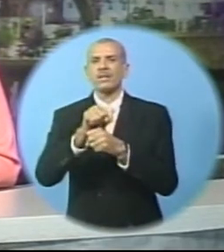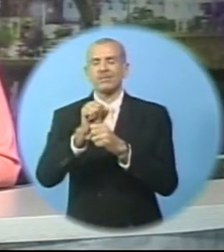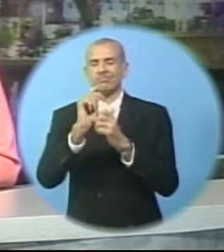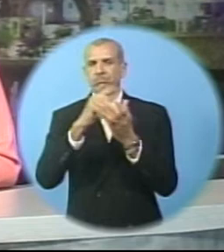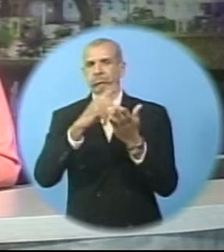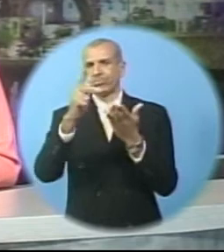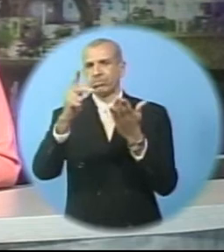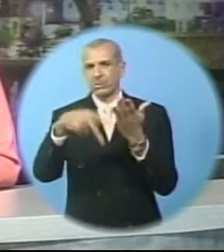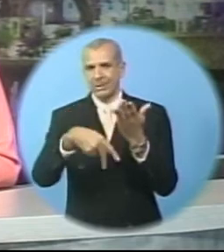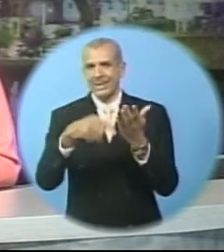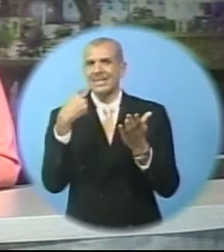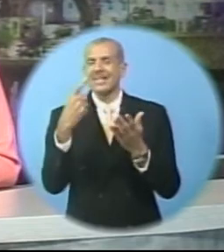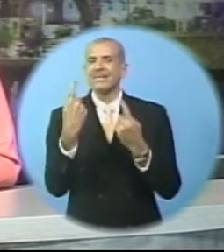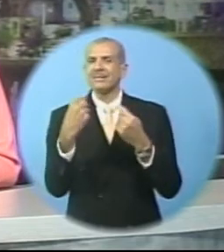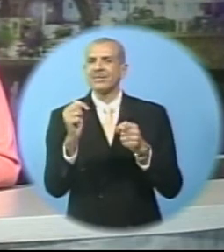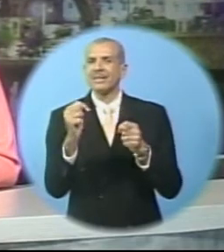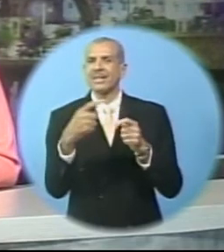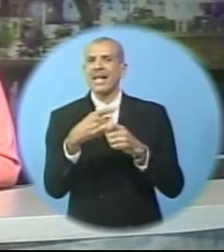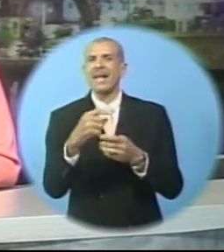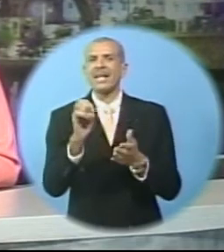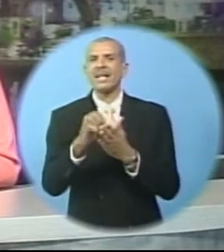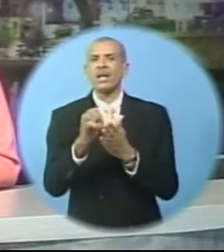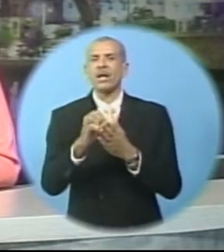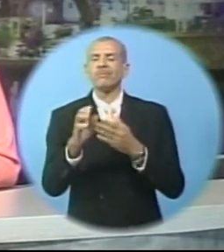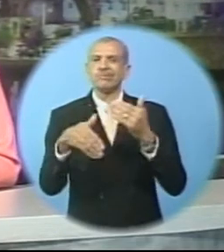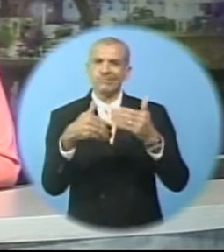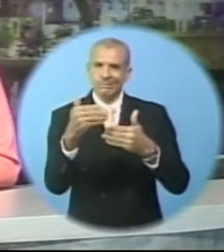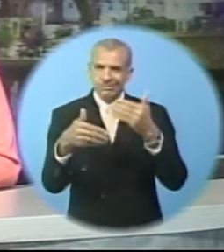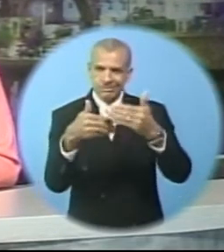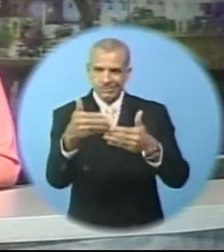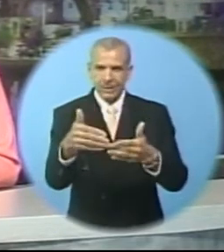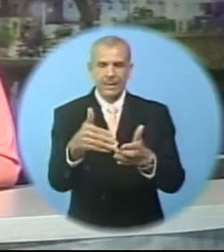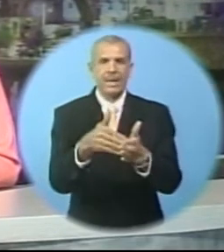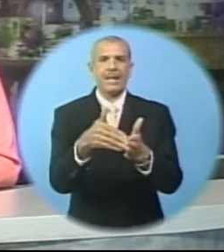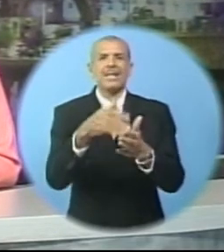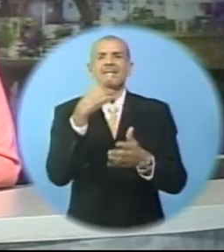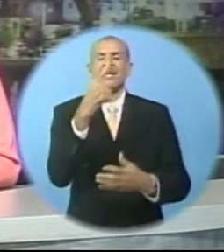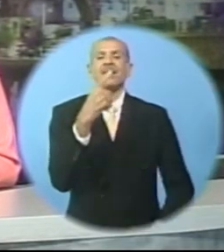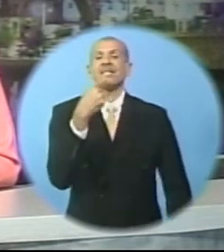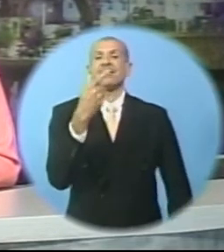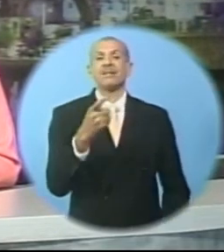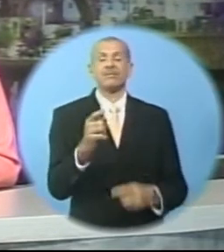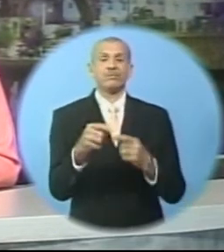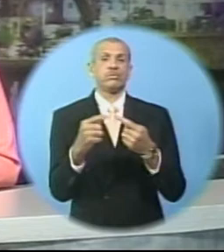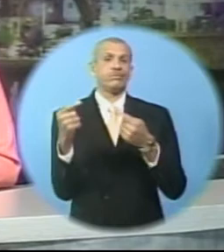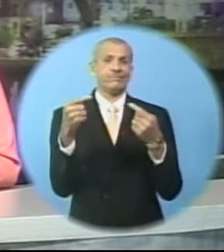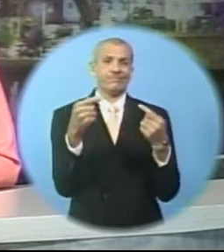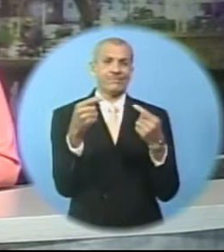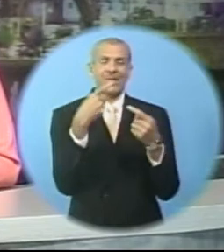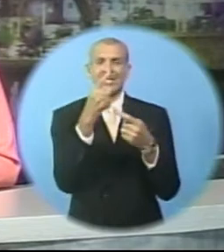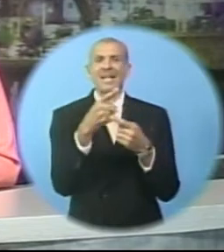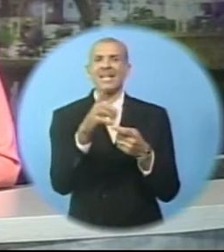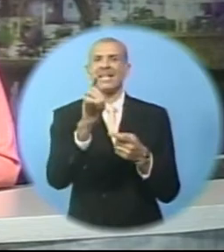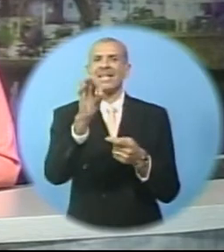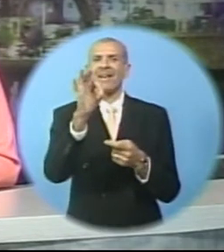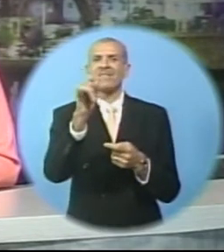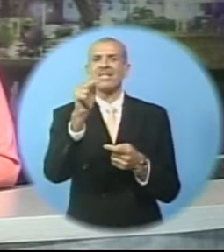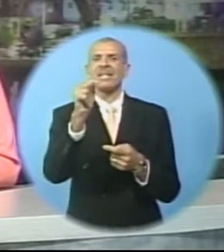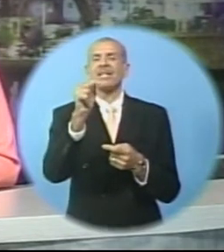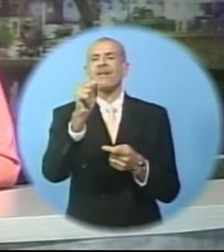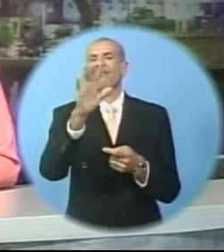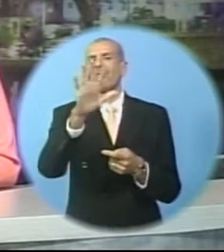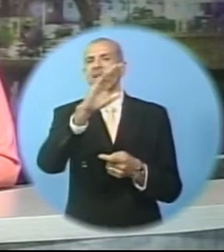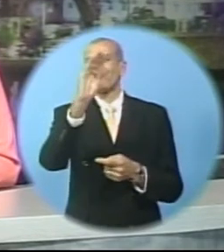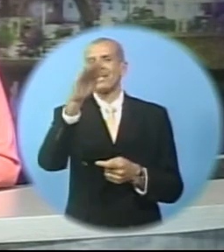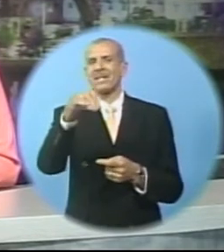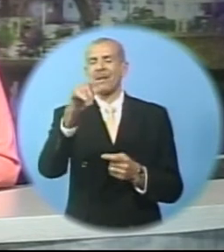says this is an attempt to get the economy going again. He's also contending the deficit of around 5% needs to come down